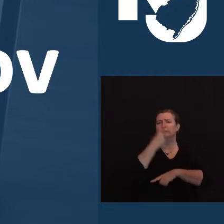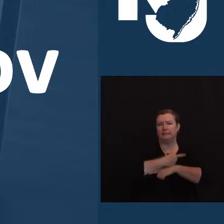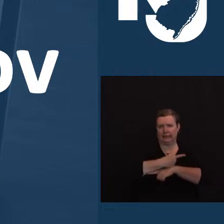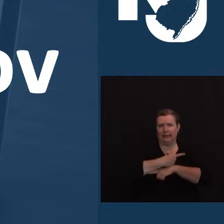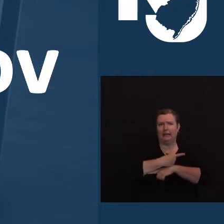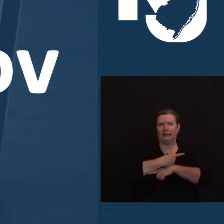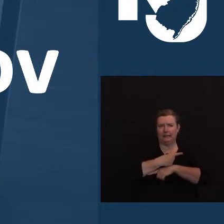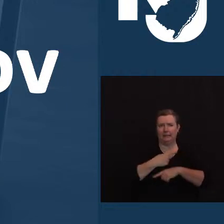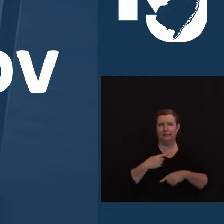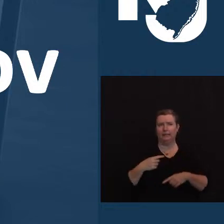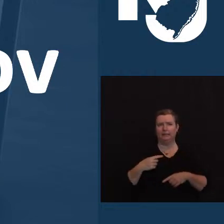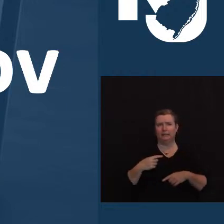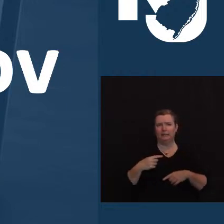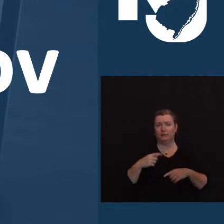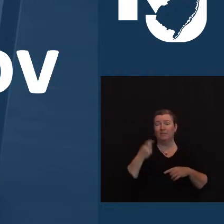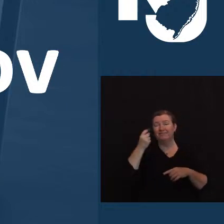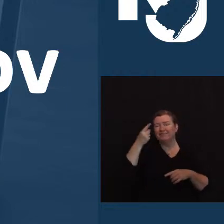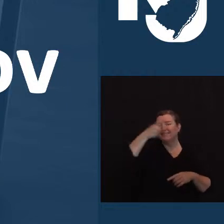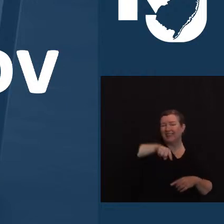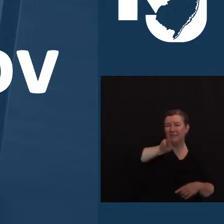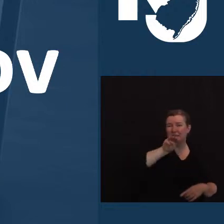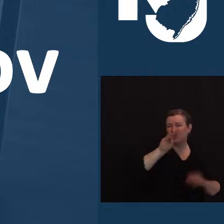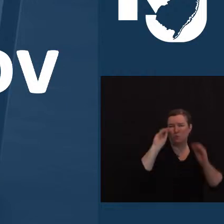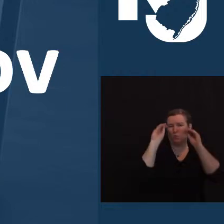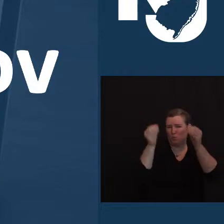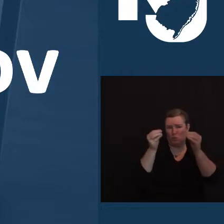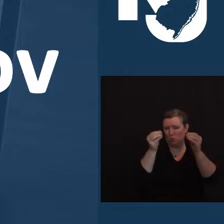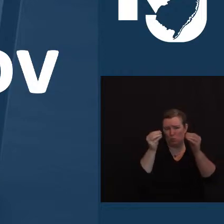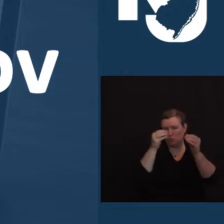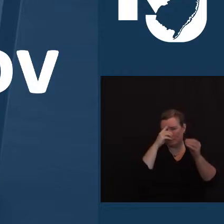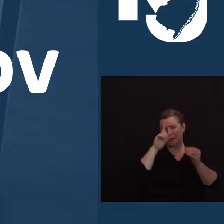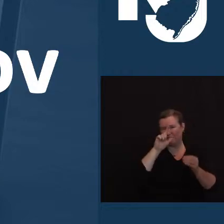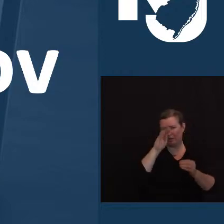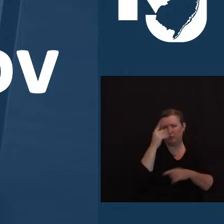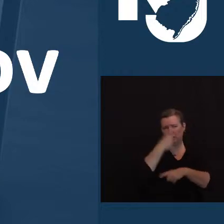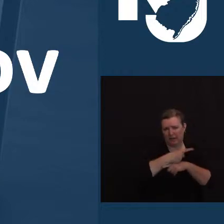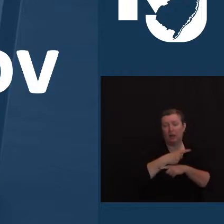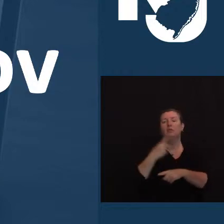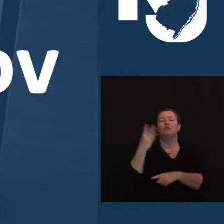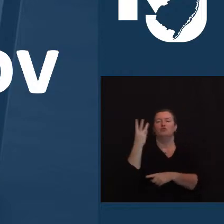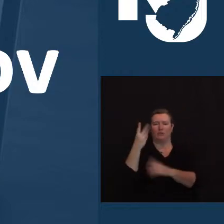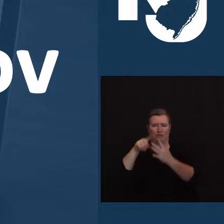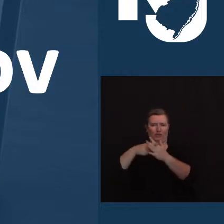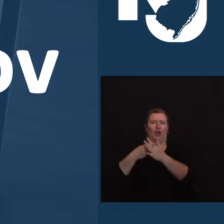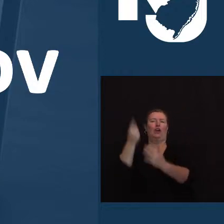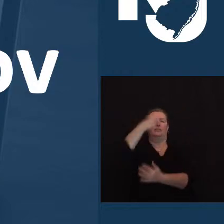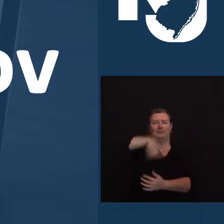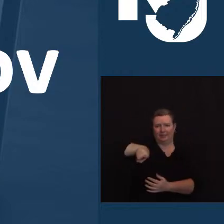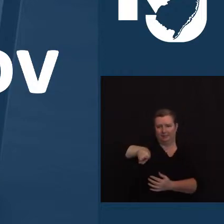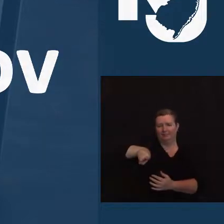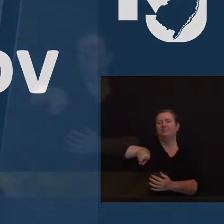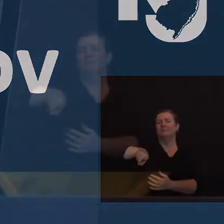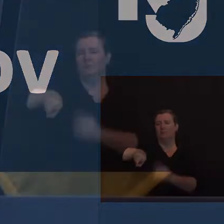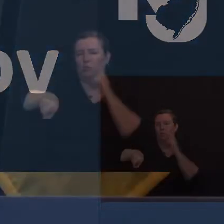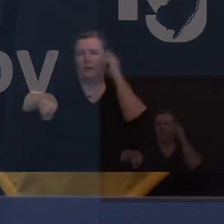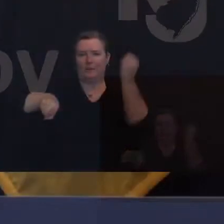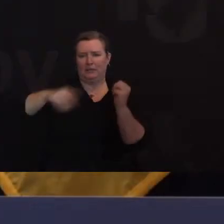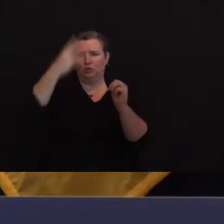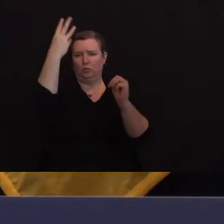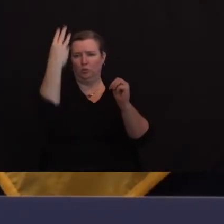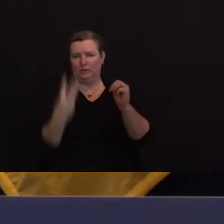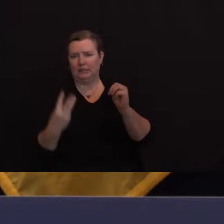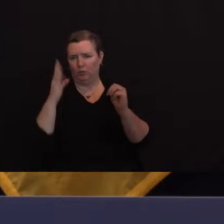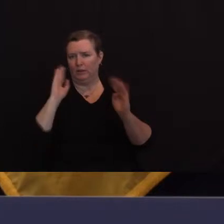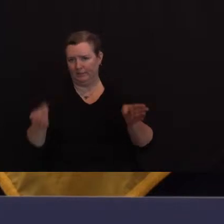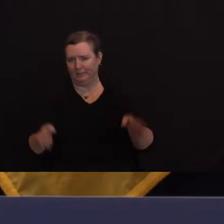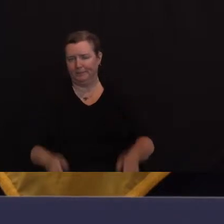Wednesday, September 8th, to coincide with what is the first day of school in many places across the state. With that, please help me welcome the